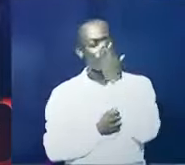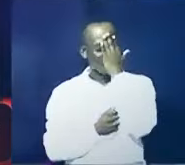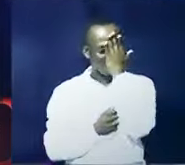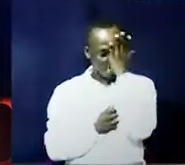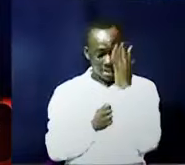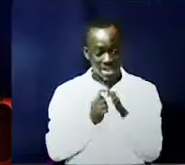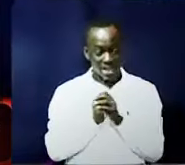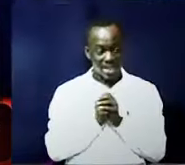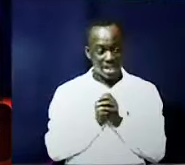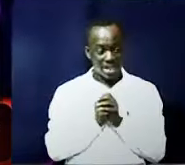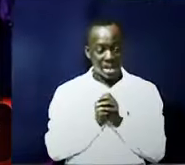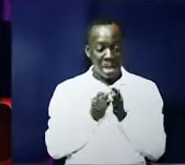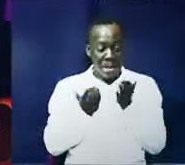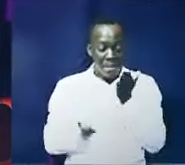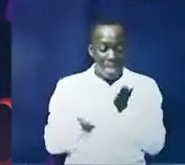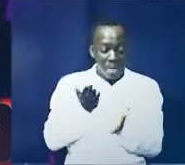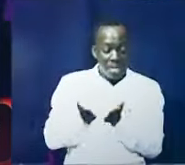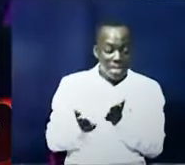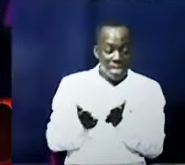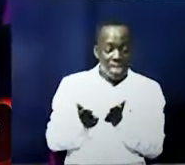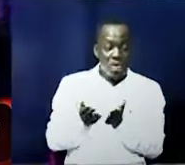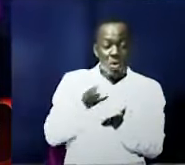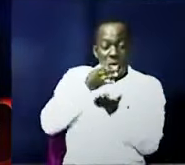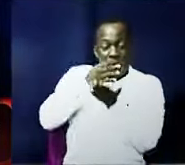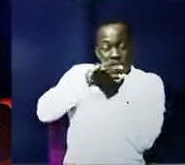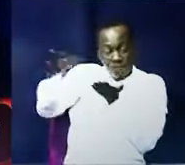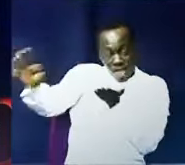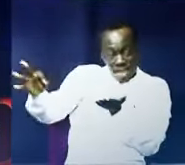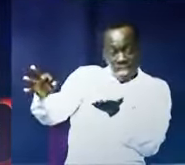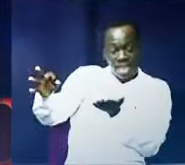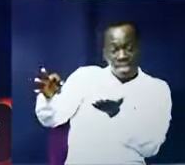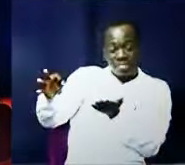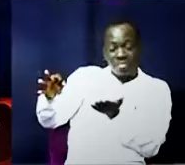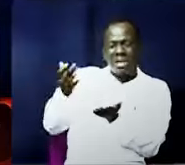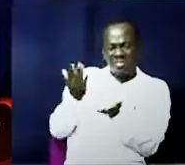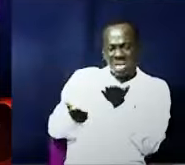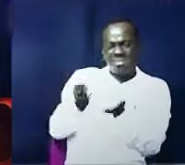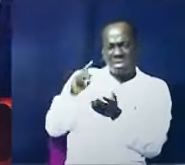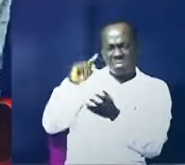had a third Adam. Sanka went to me a ke ebi ebenya Adam